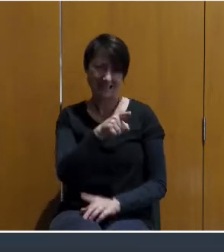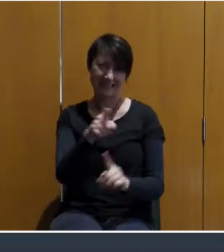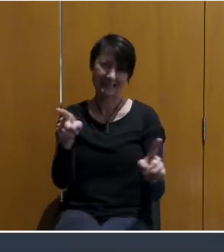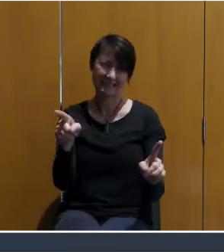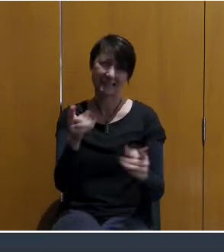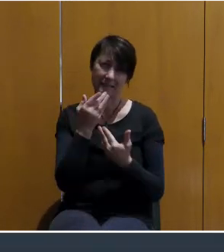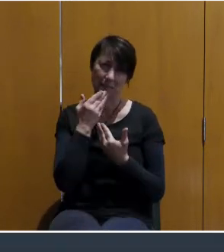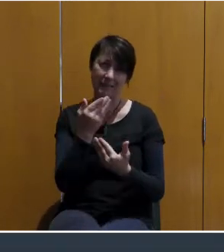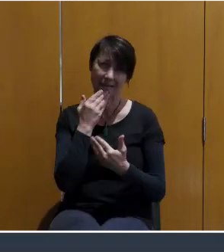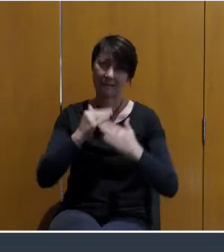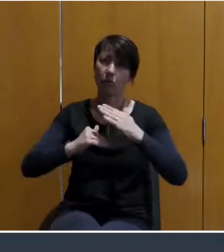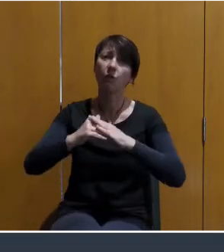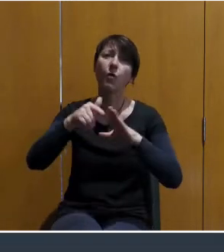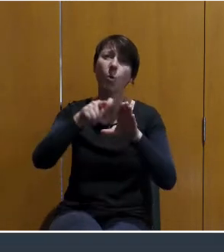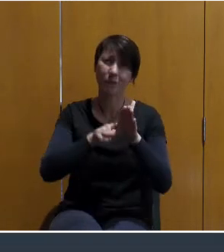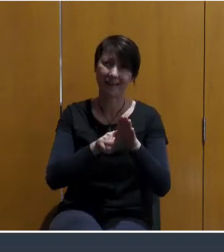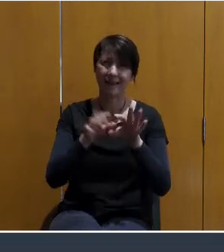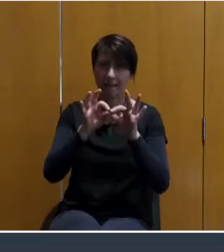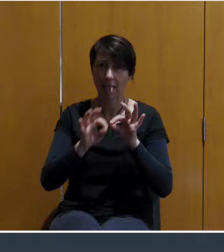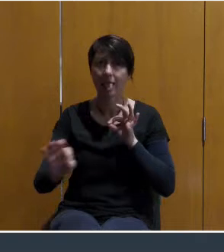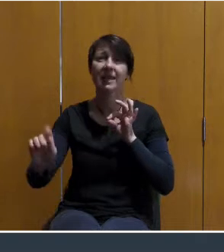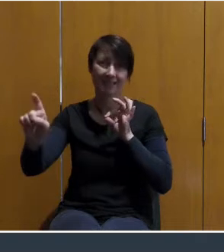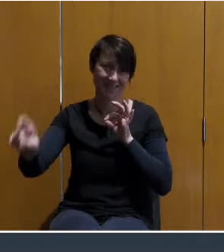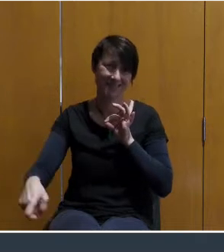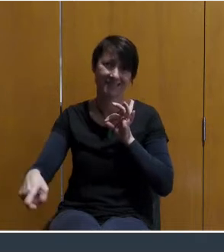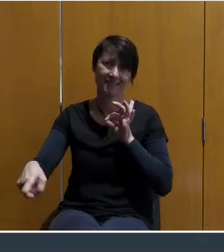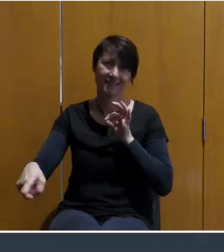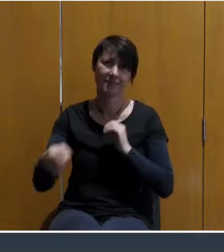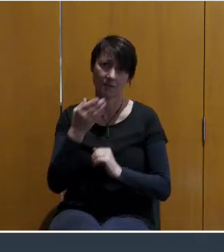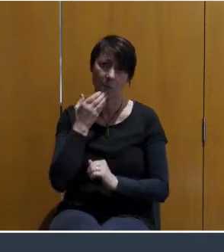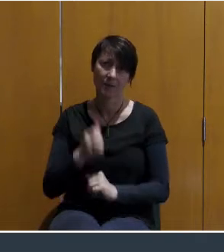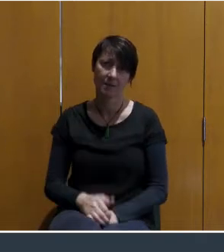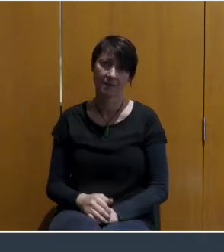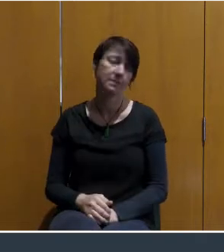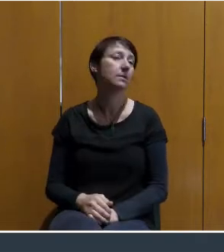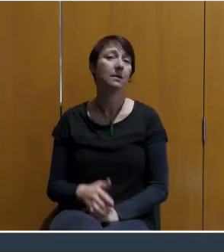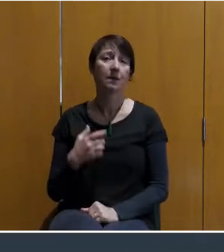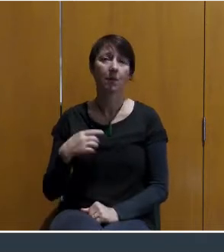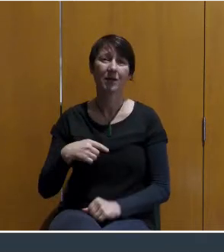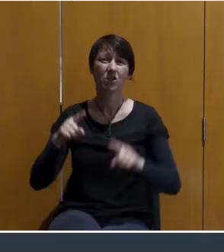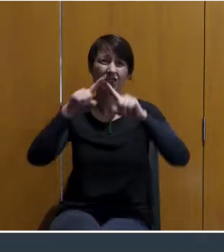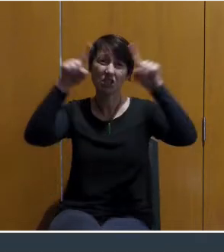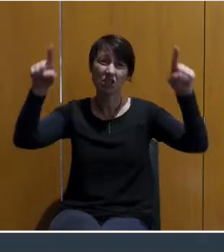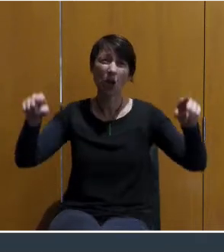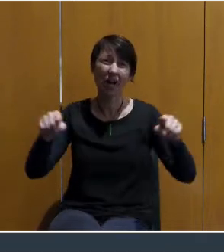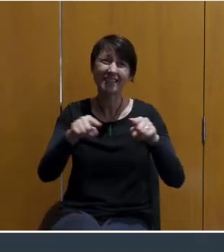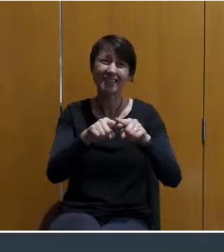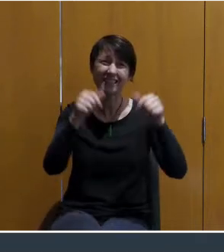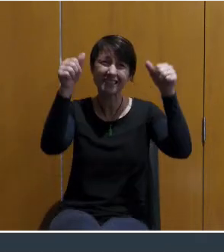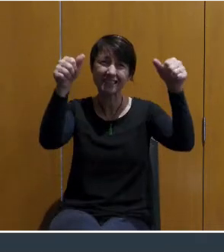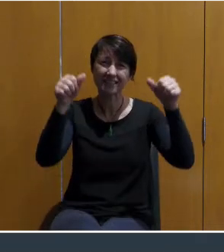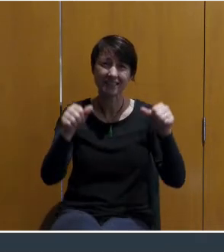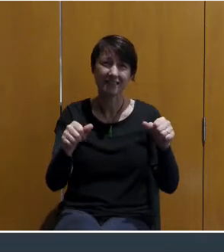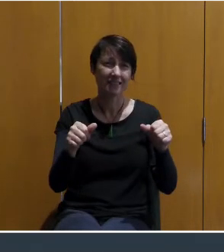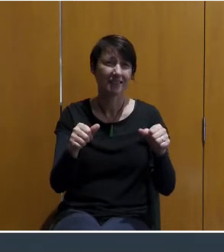So these signs do work for 90% of the people, but not the rest. Quad bikes is another matter, but we're not here to